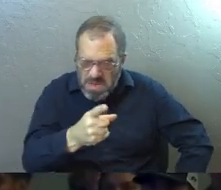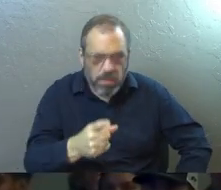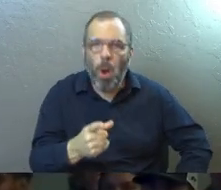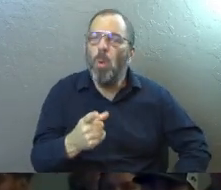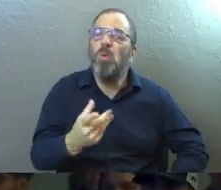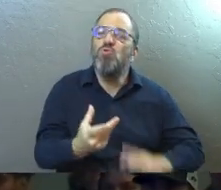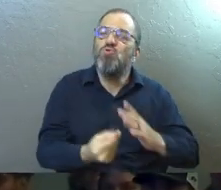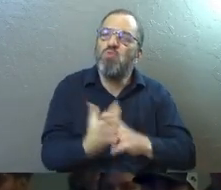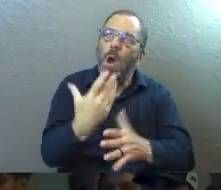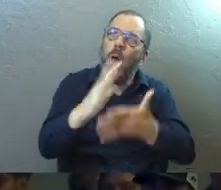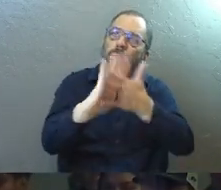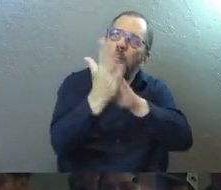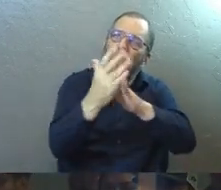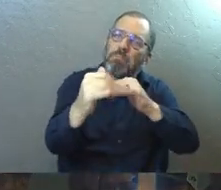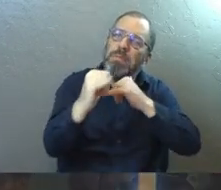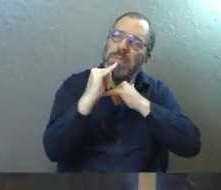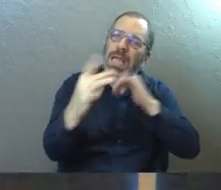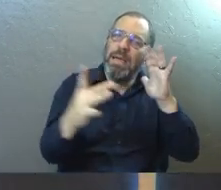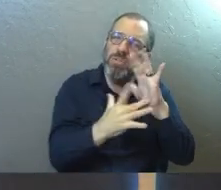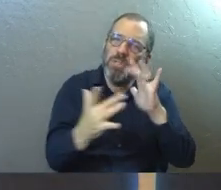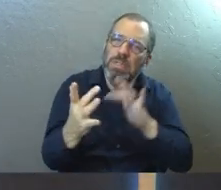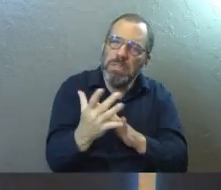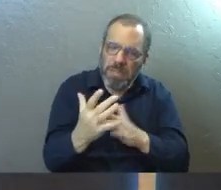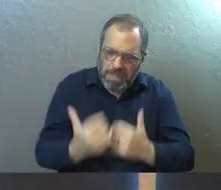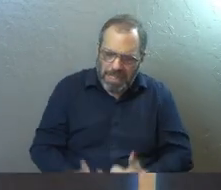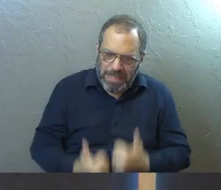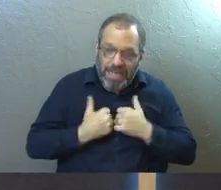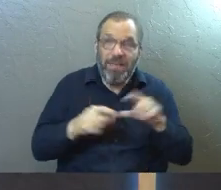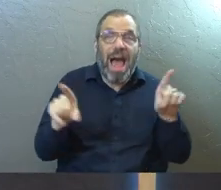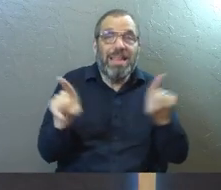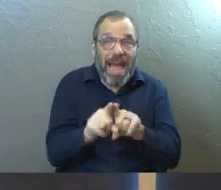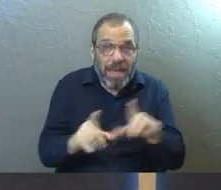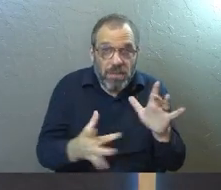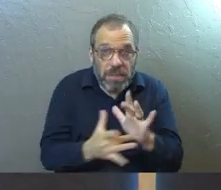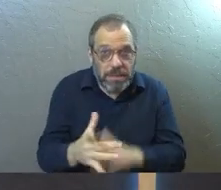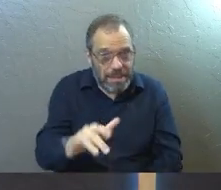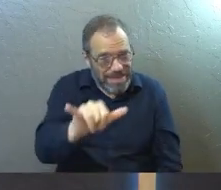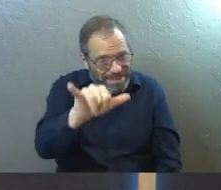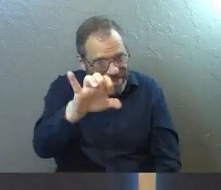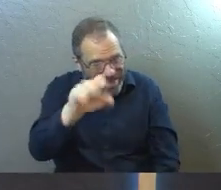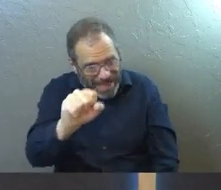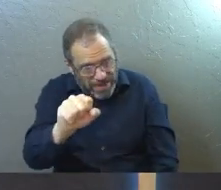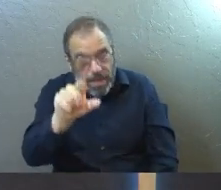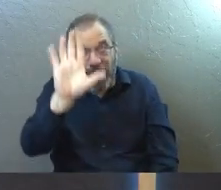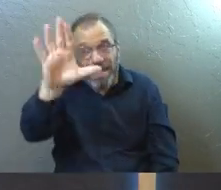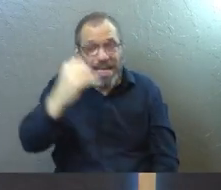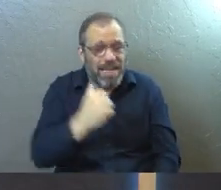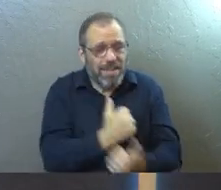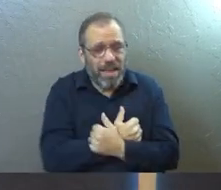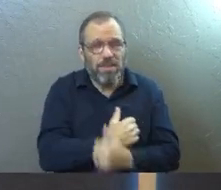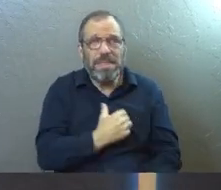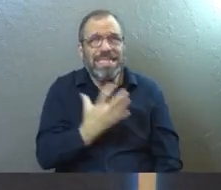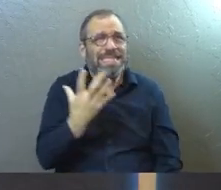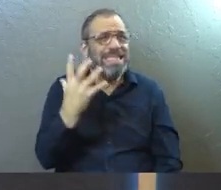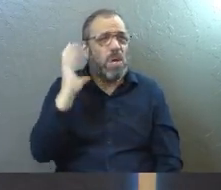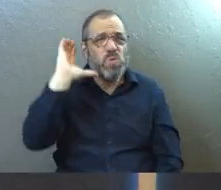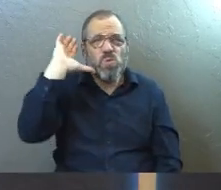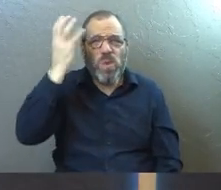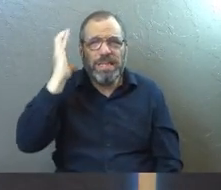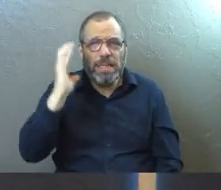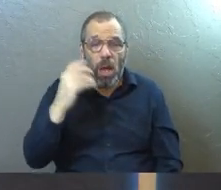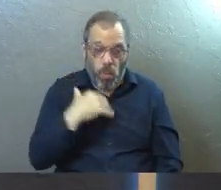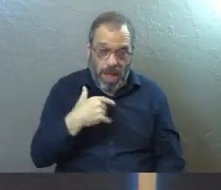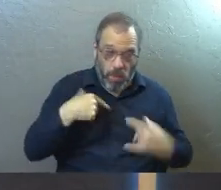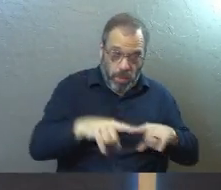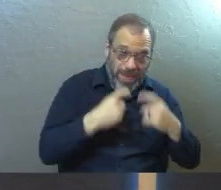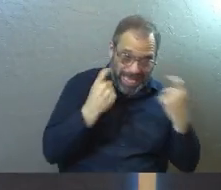grow towards being like Jesus, like it said, to live like Jesus? Absolutely. But his love for us is so crazy. While we were